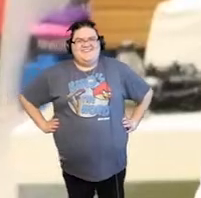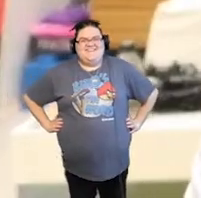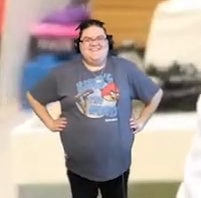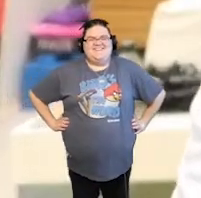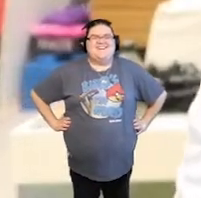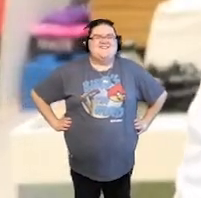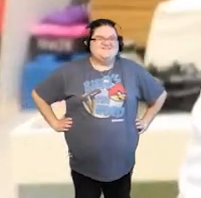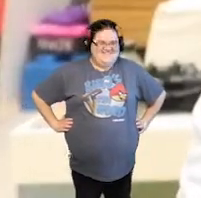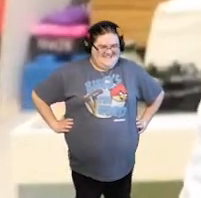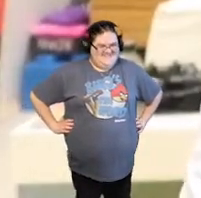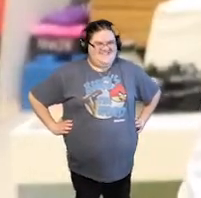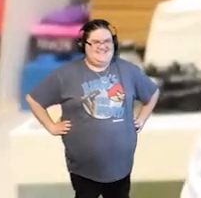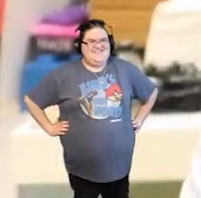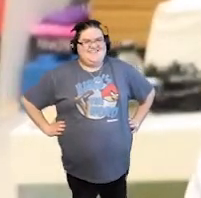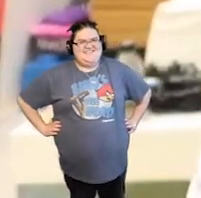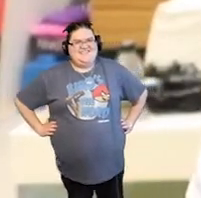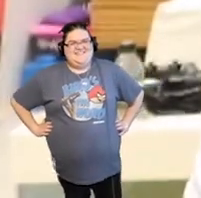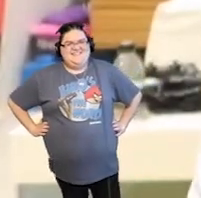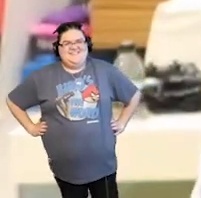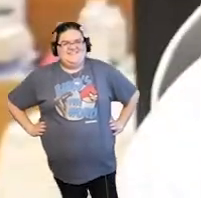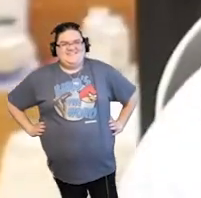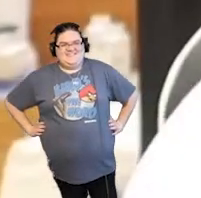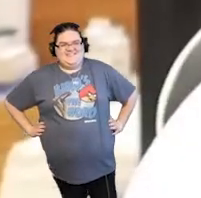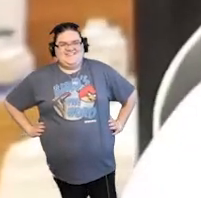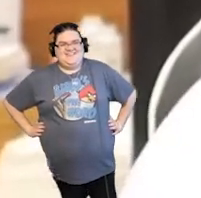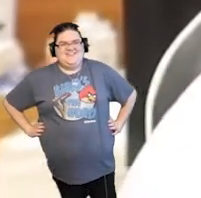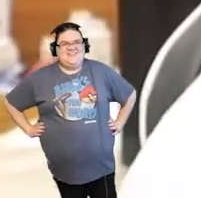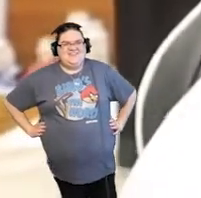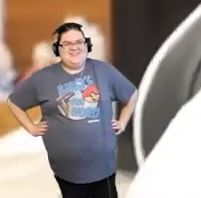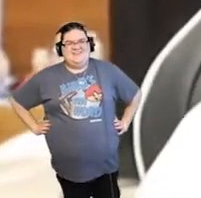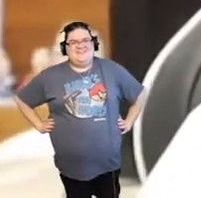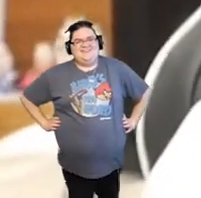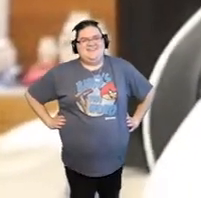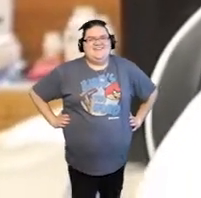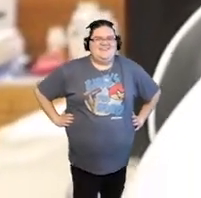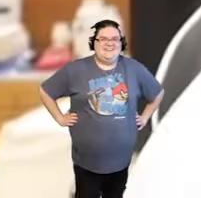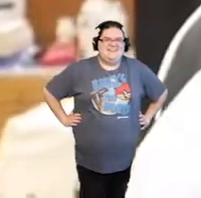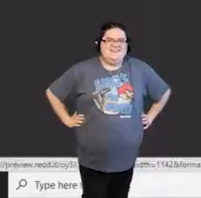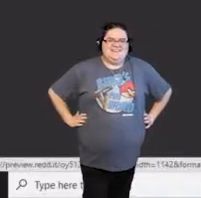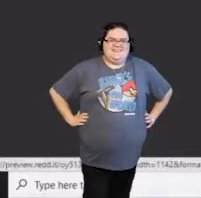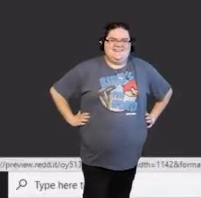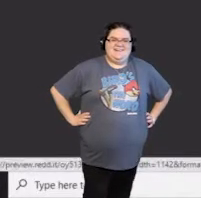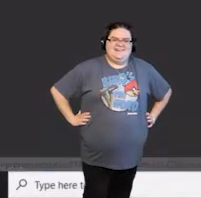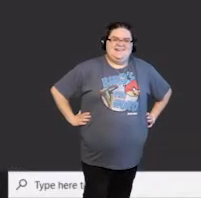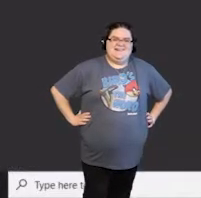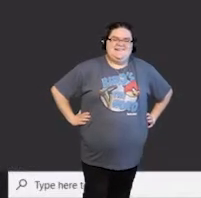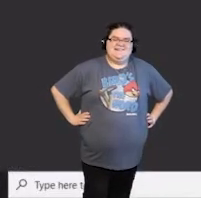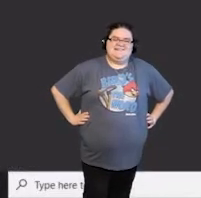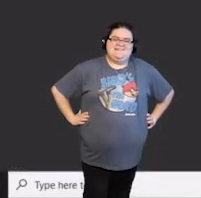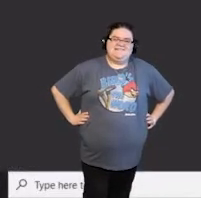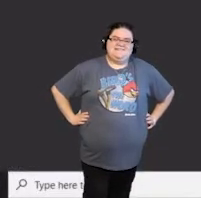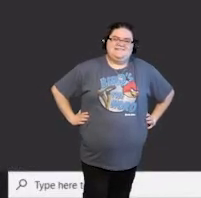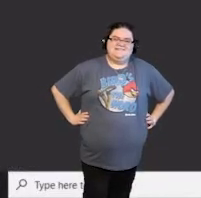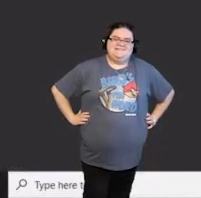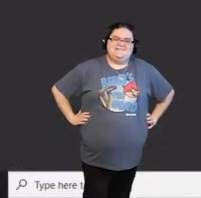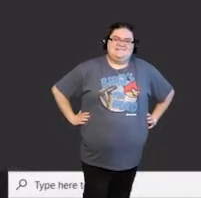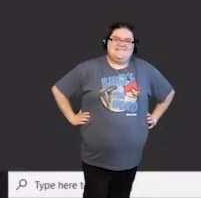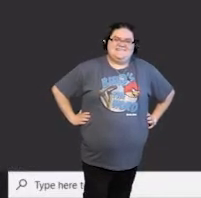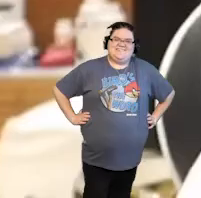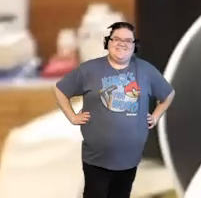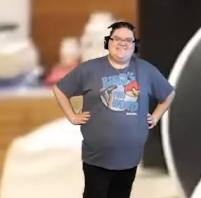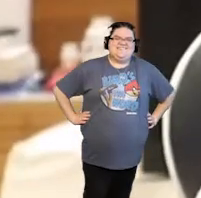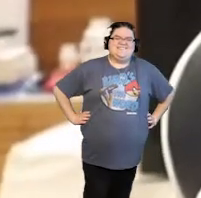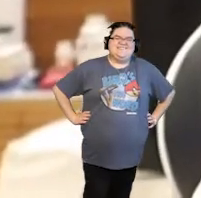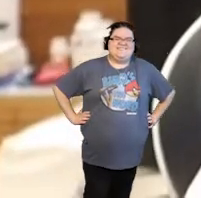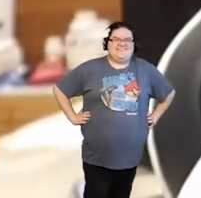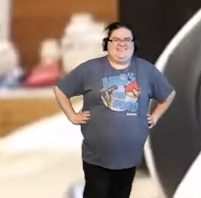same fucking video. It just changes it slightly every now and then. Fucking hell. Even just did a Logan Paul. Okay. All